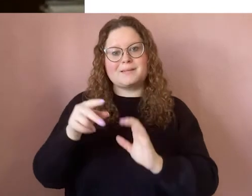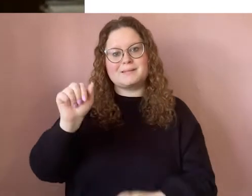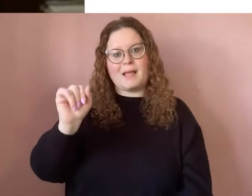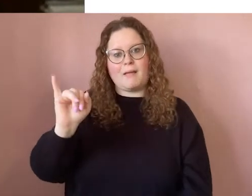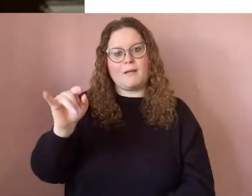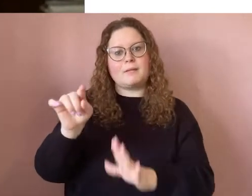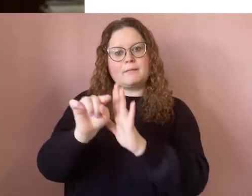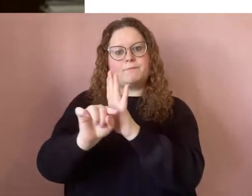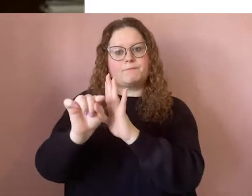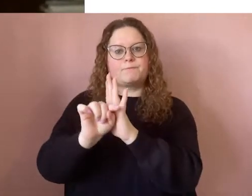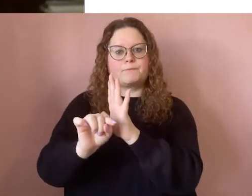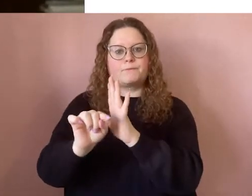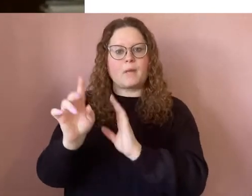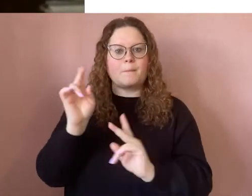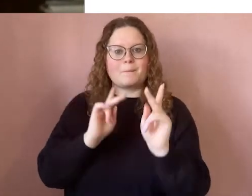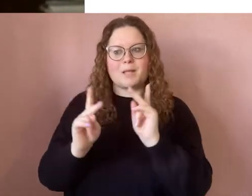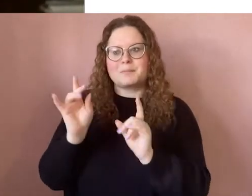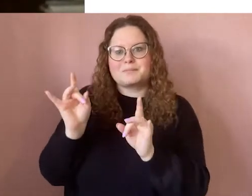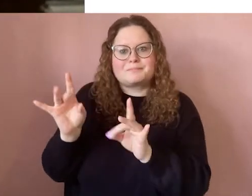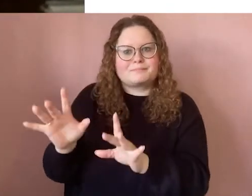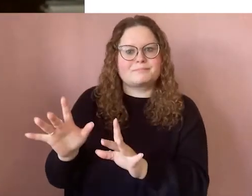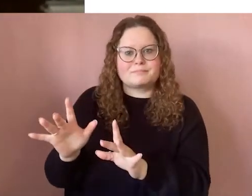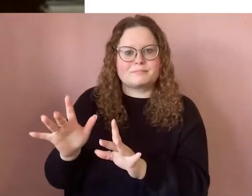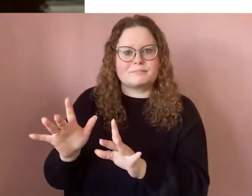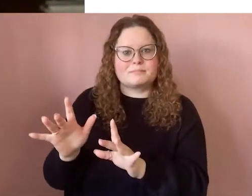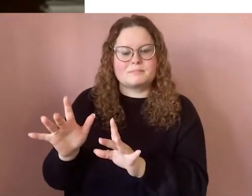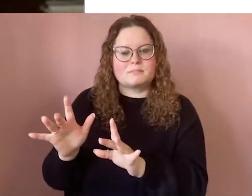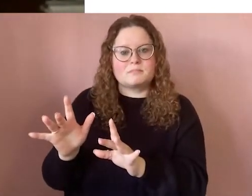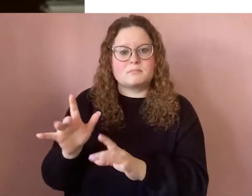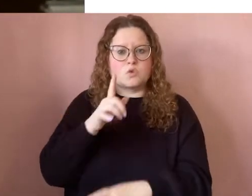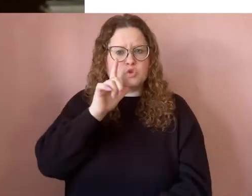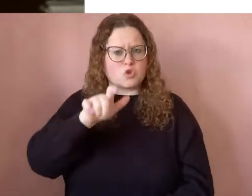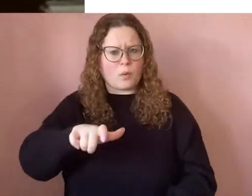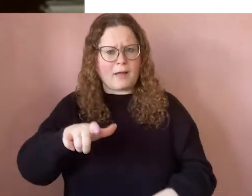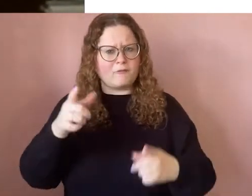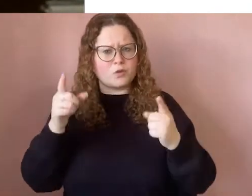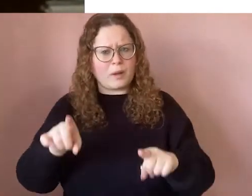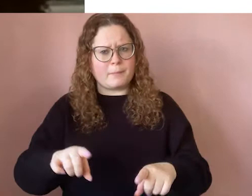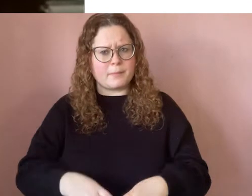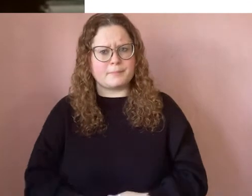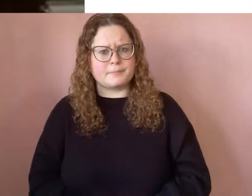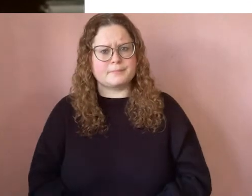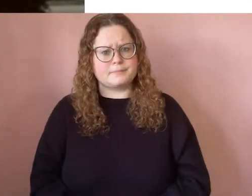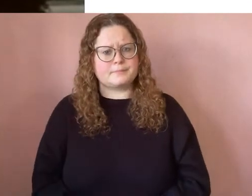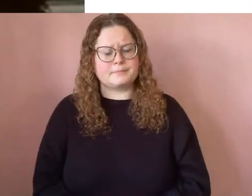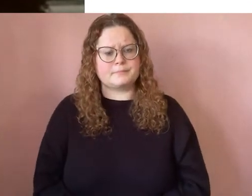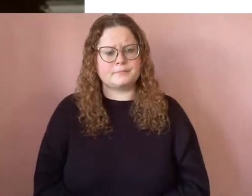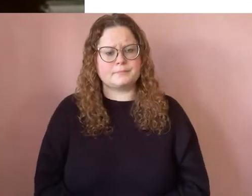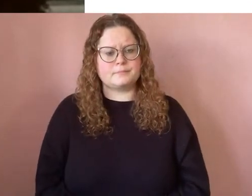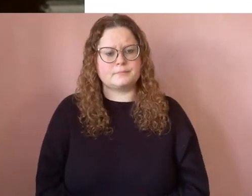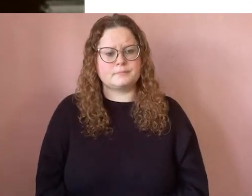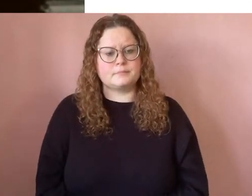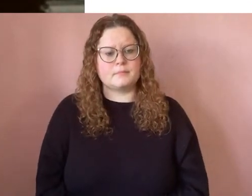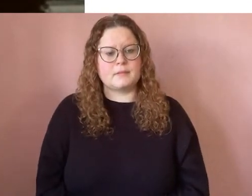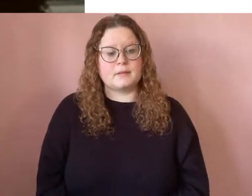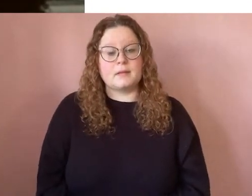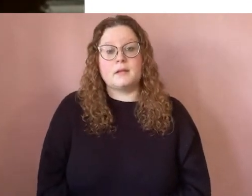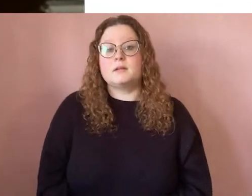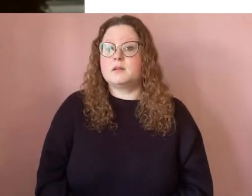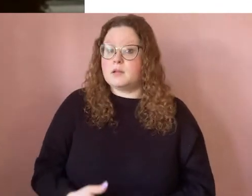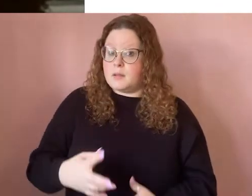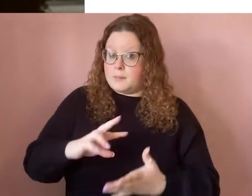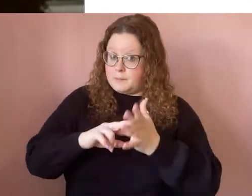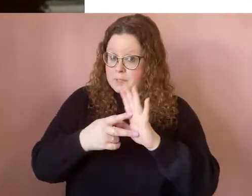be a bad thing for society. That need not happen. And it will require conscious